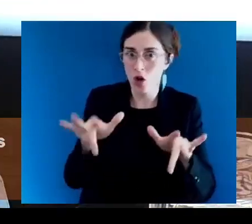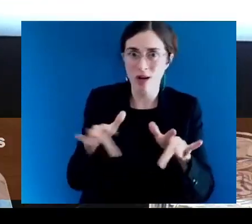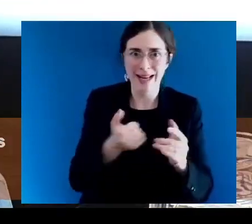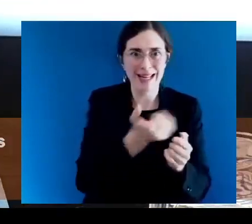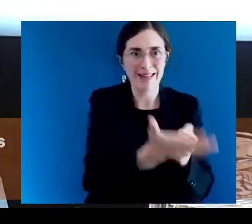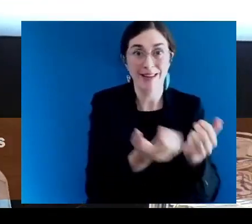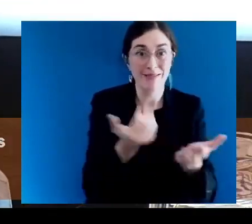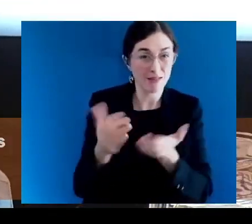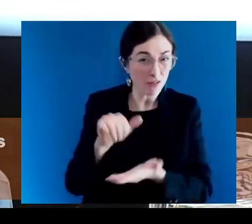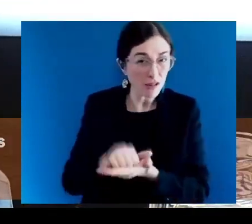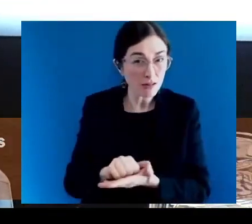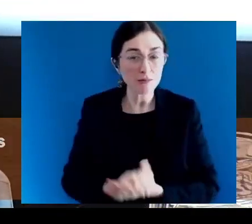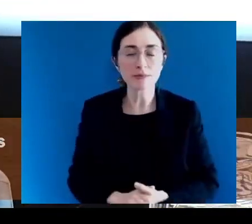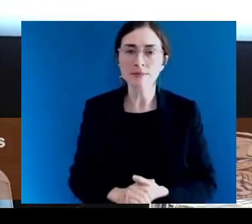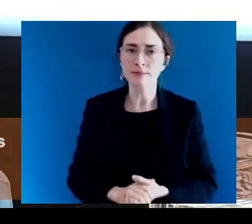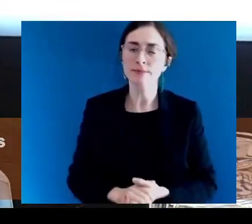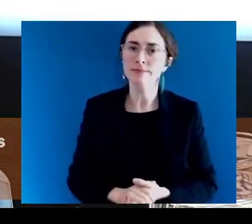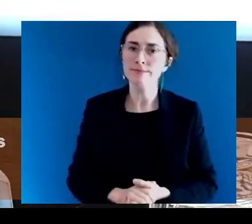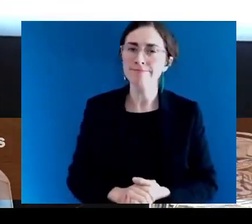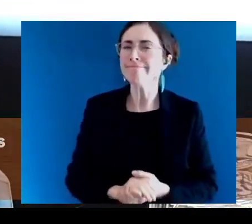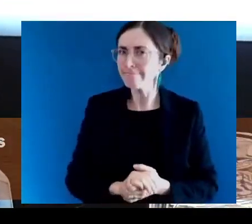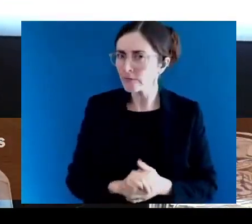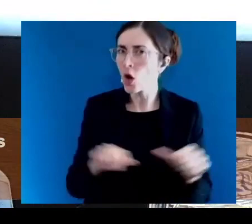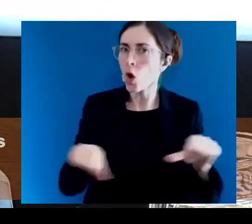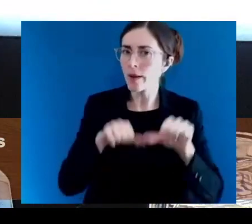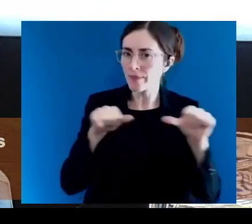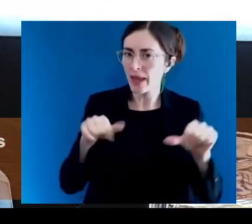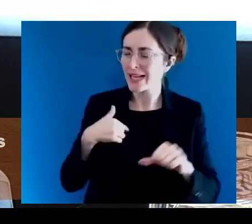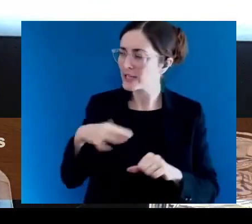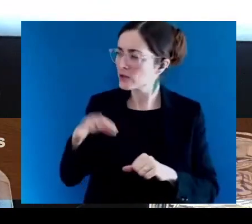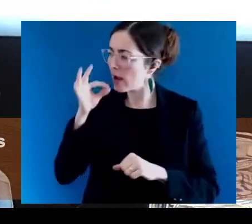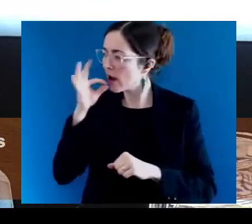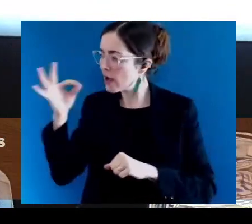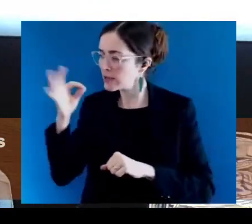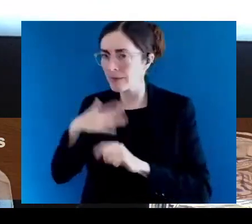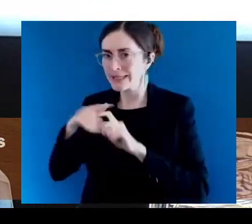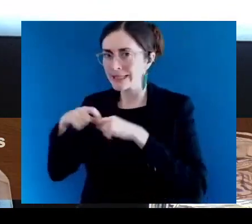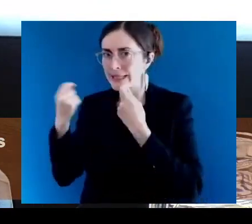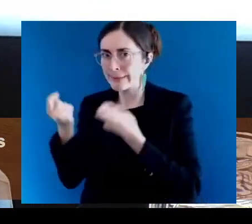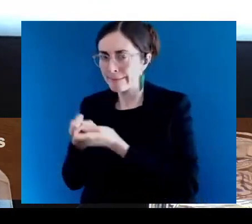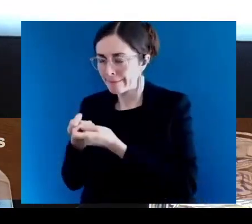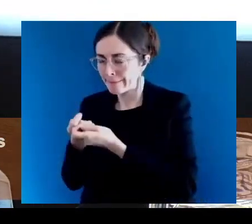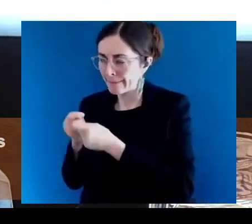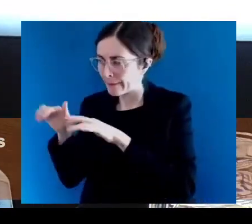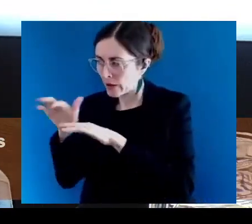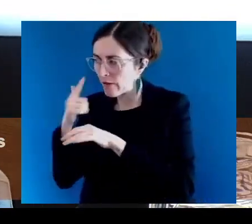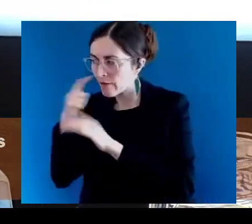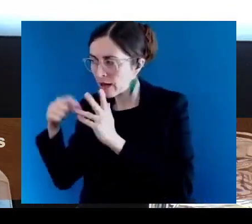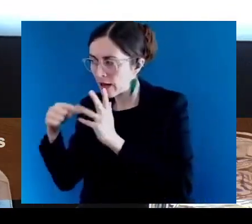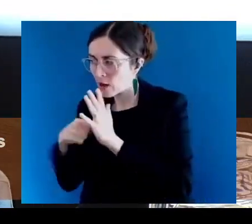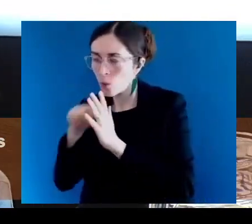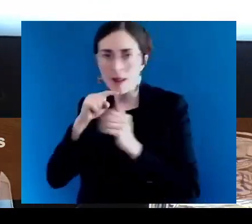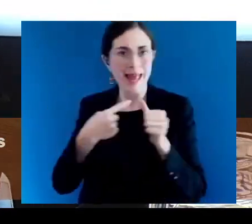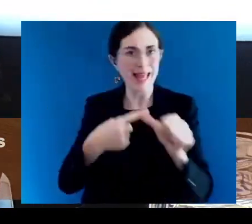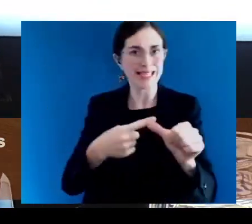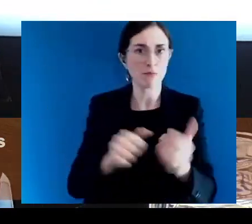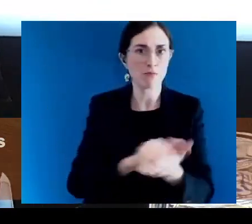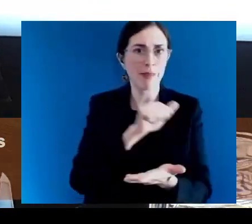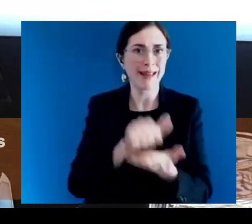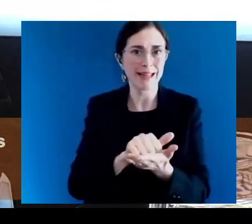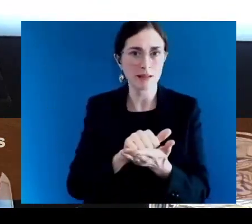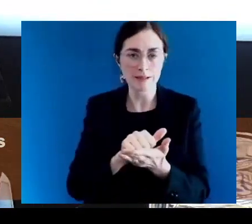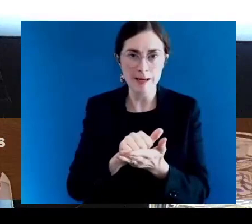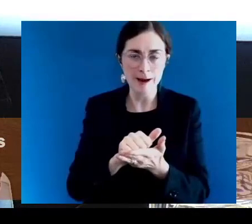Yes, look, what I will need to do is come back to you so that I can answer that properly. Yes. As to whether